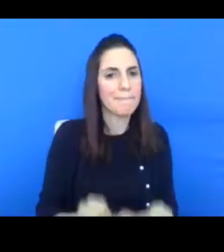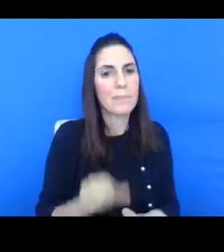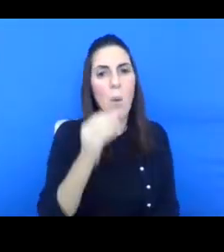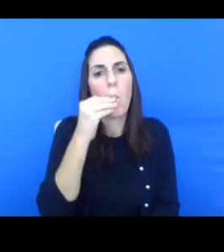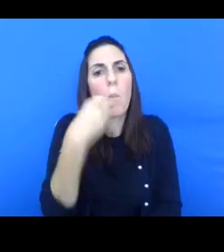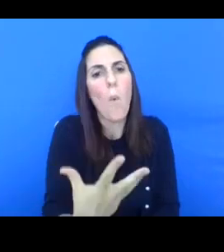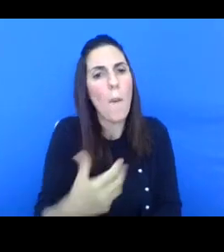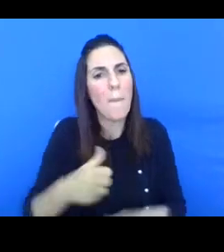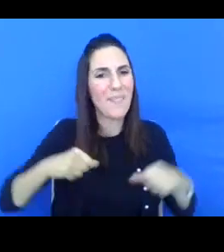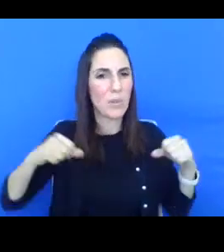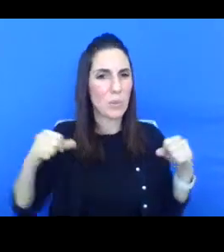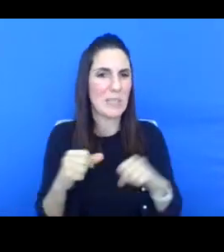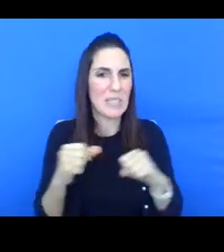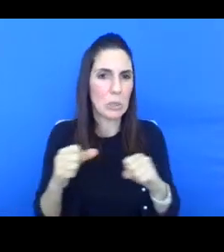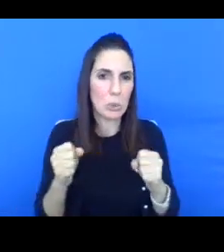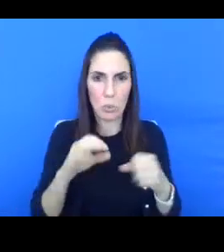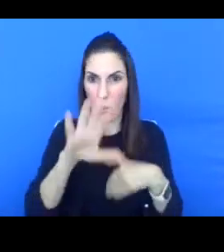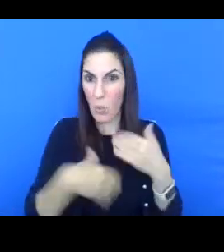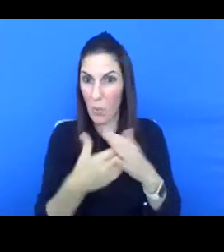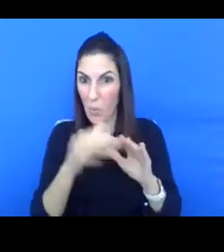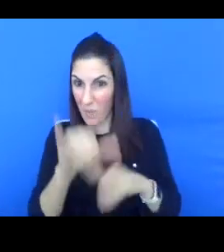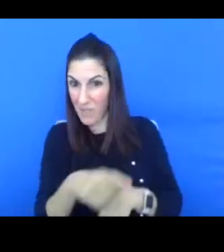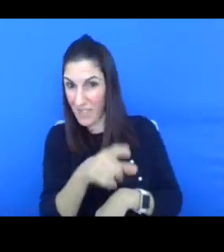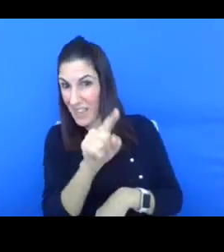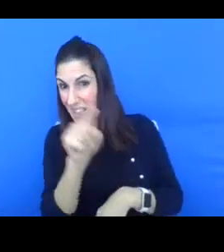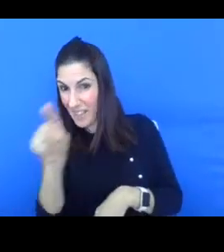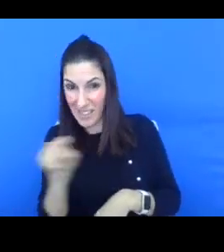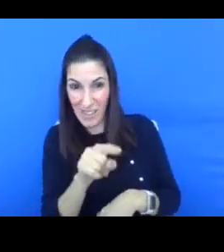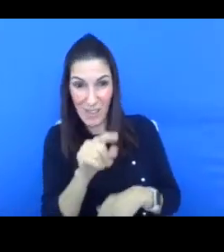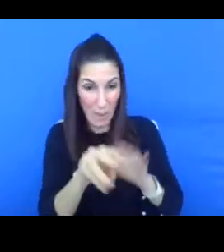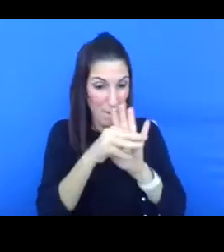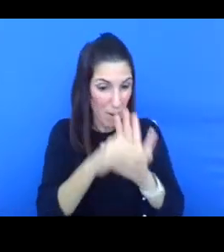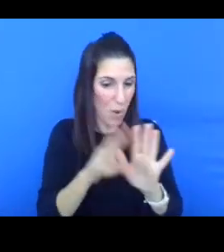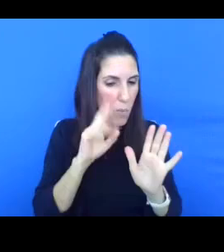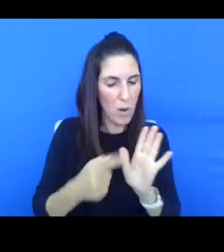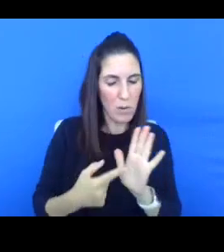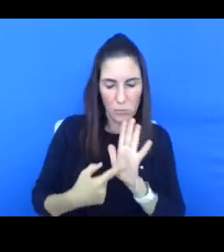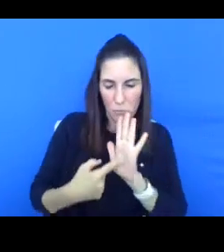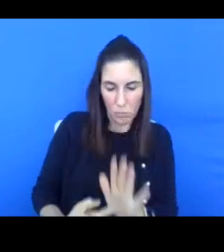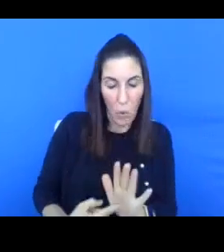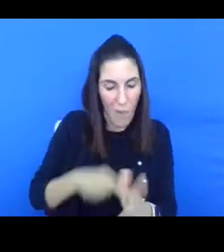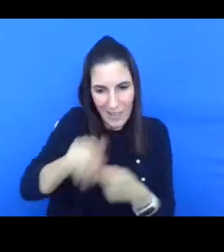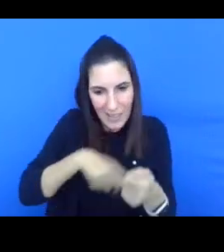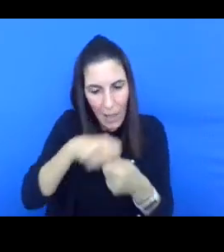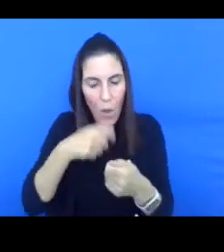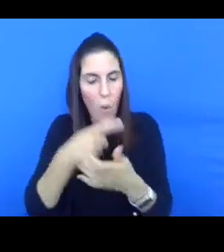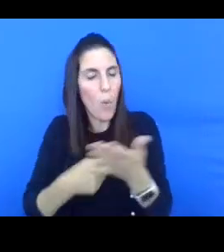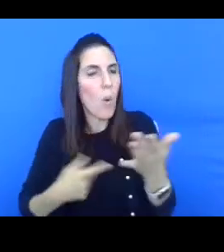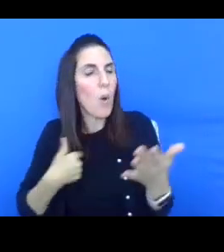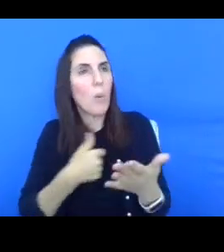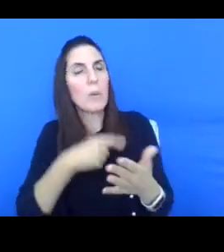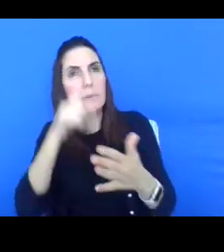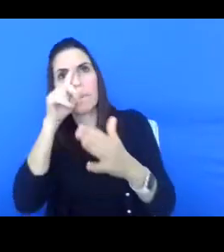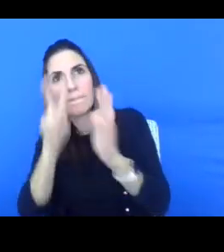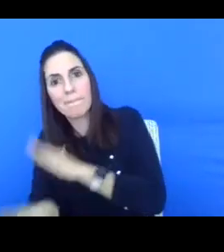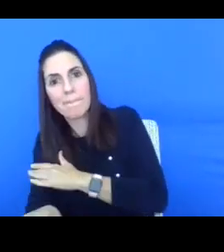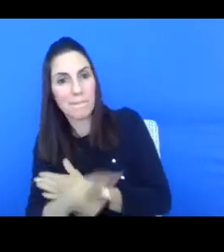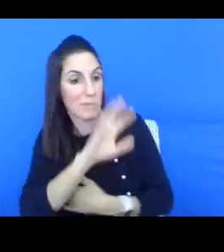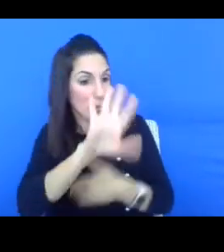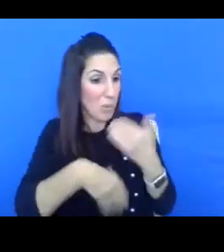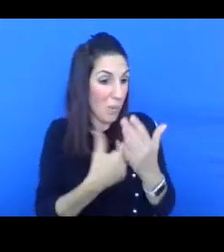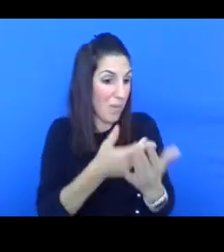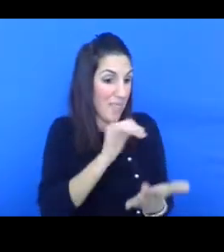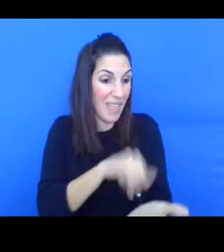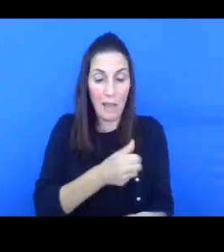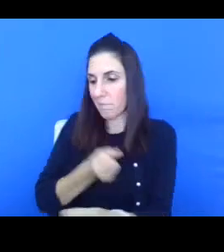So all of these indices kind of came together to show us exactly what we're seeing now. So all of that is verified,